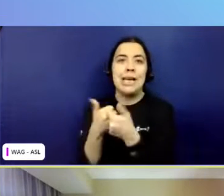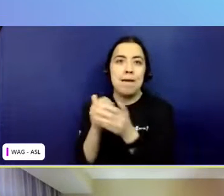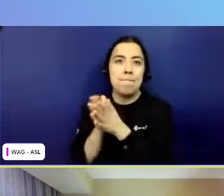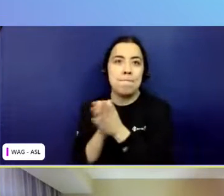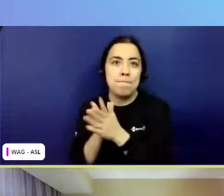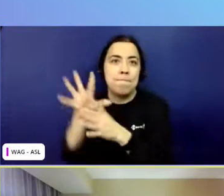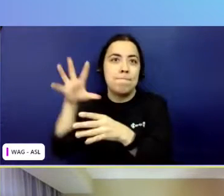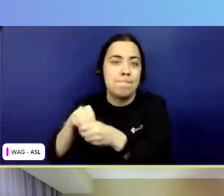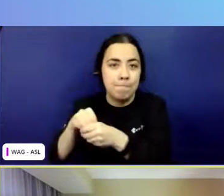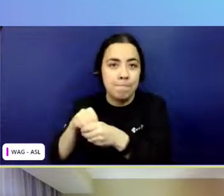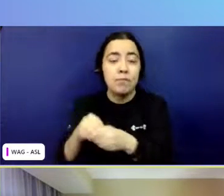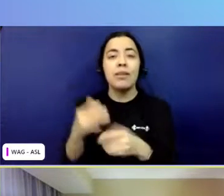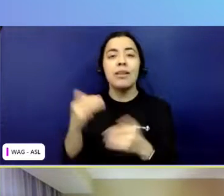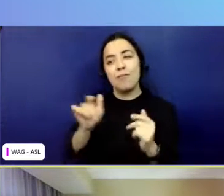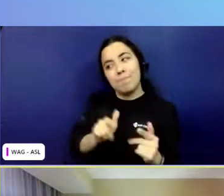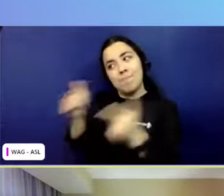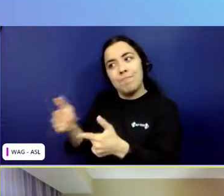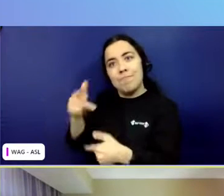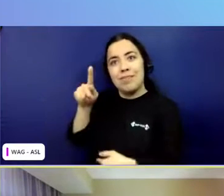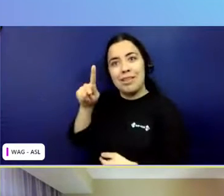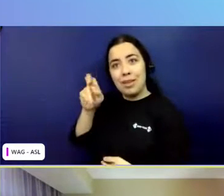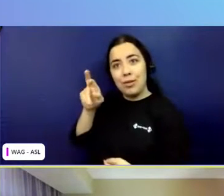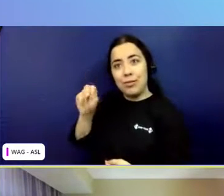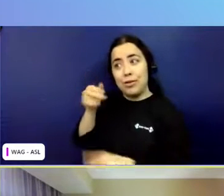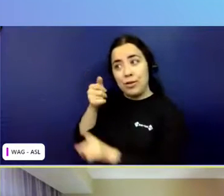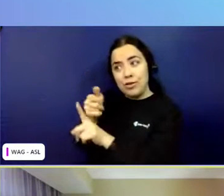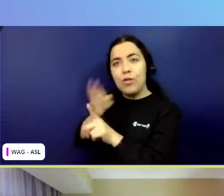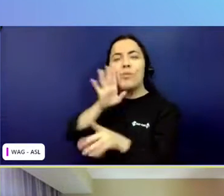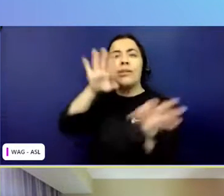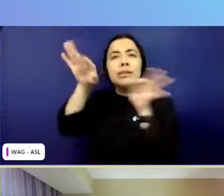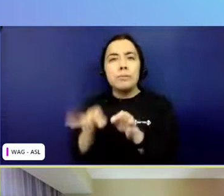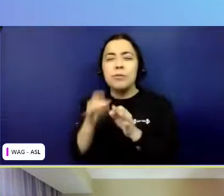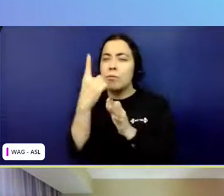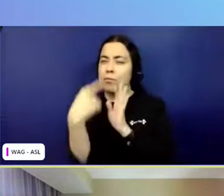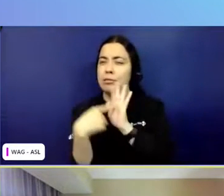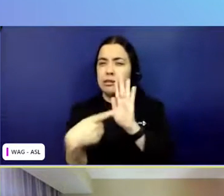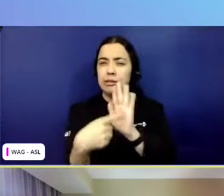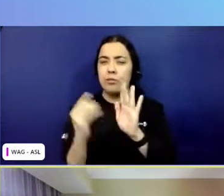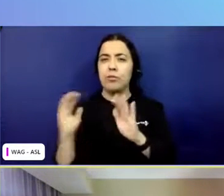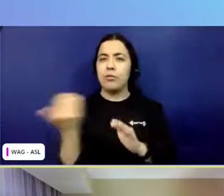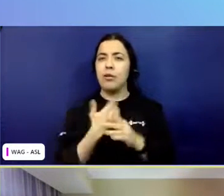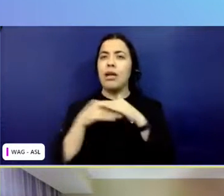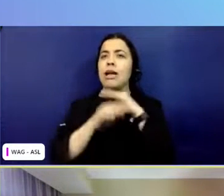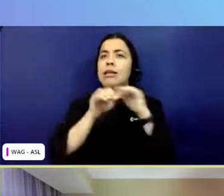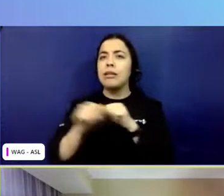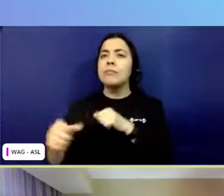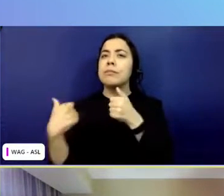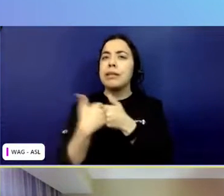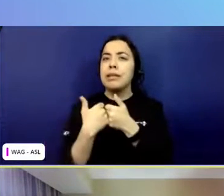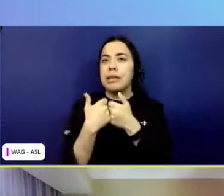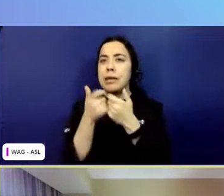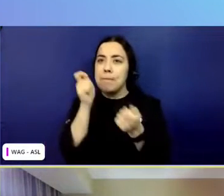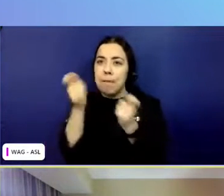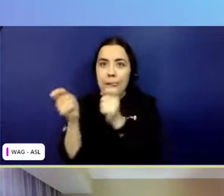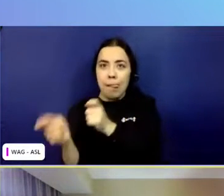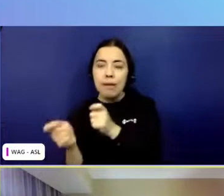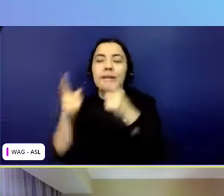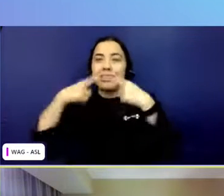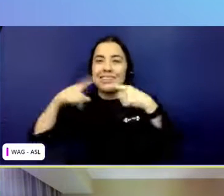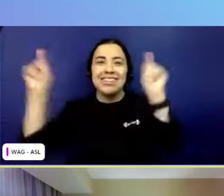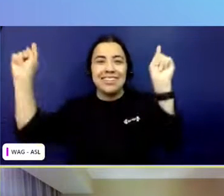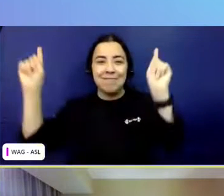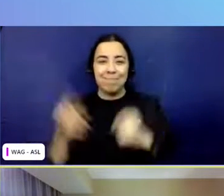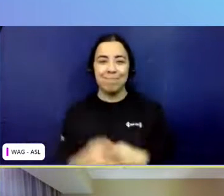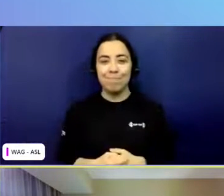over to Karen to take you through an example of one of our accessibility gaming successes. Thanks,